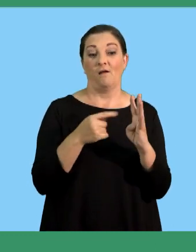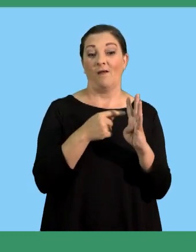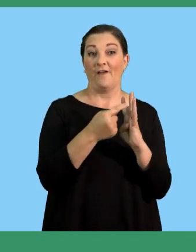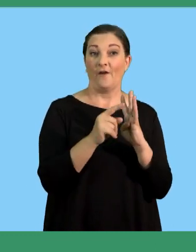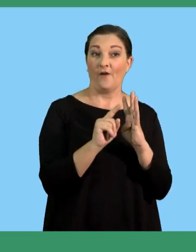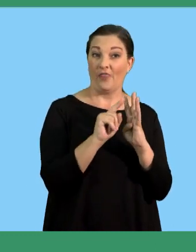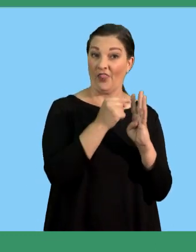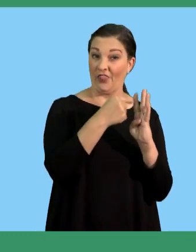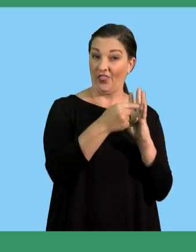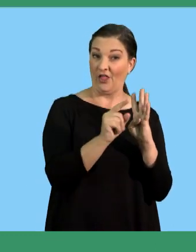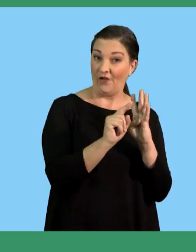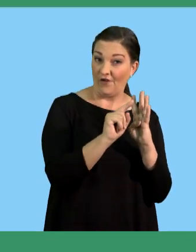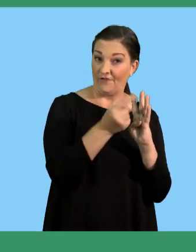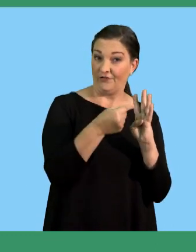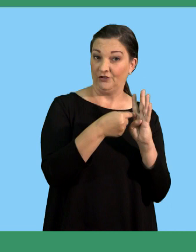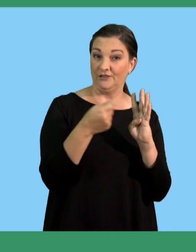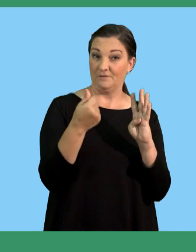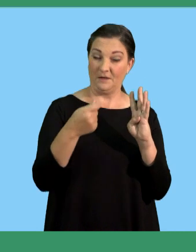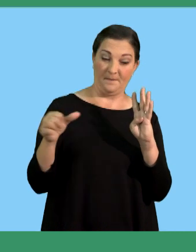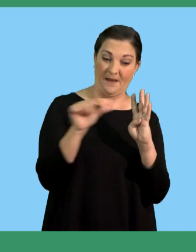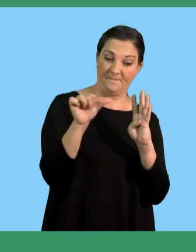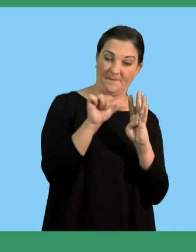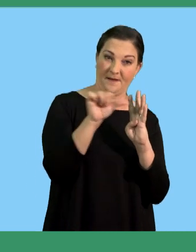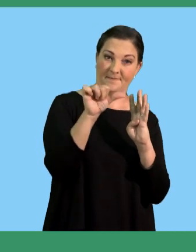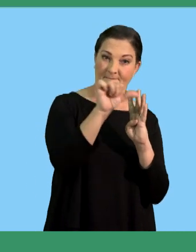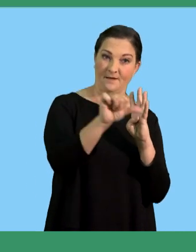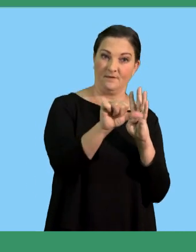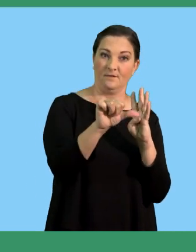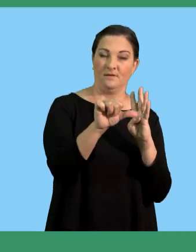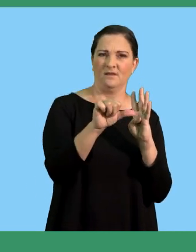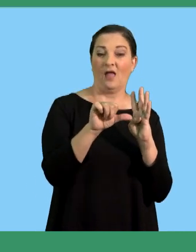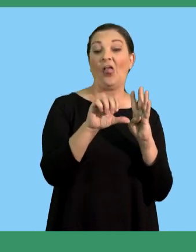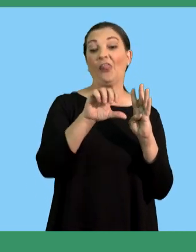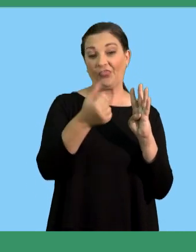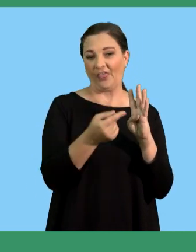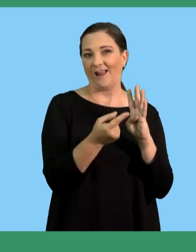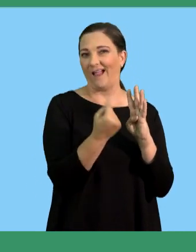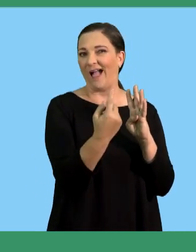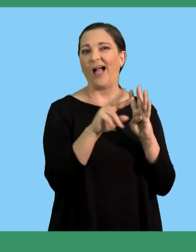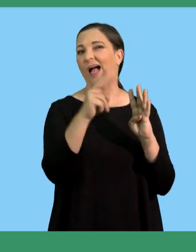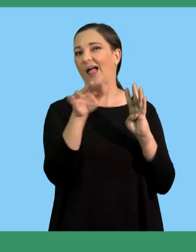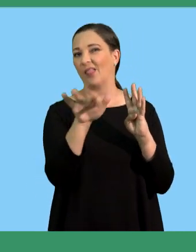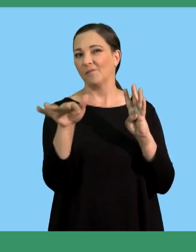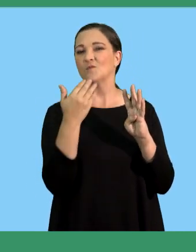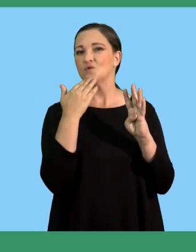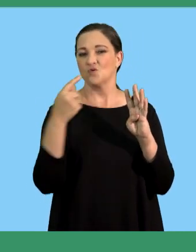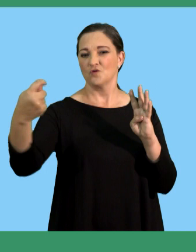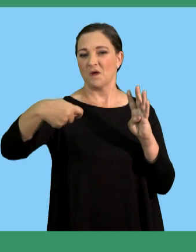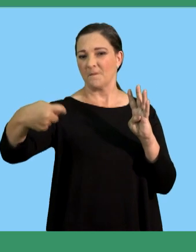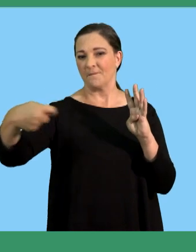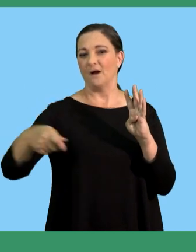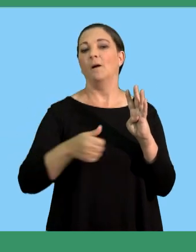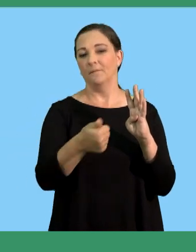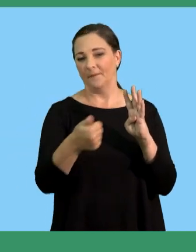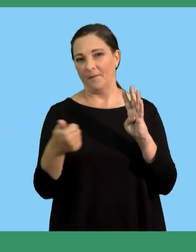other shareholders are paid. Remember, these are returns. So meaning they get returns after all other shareholders have been